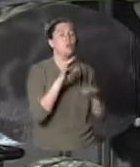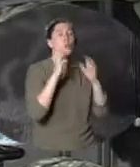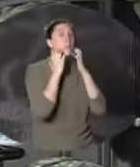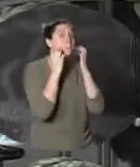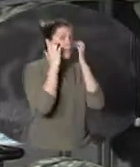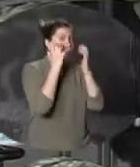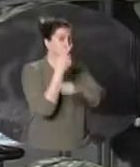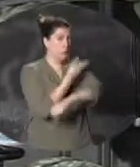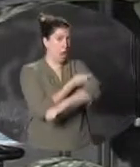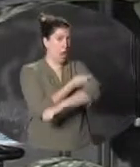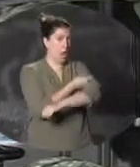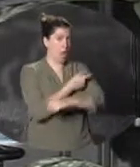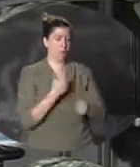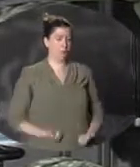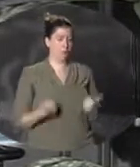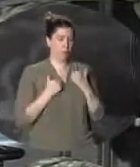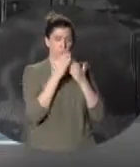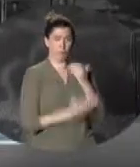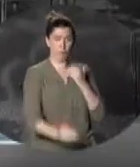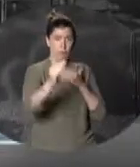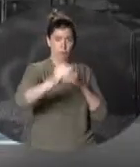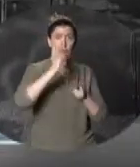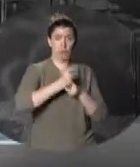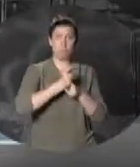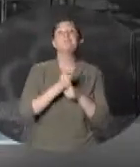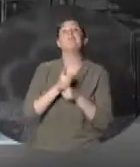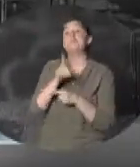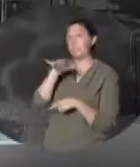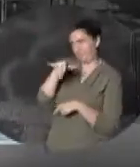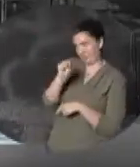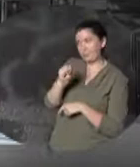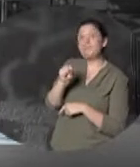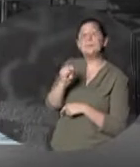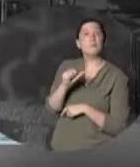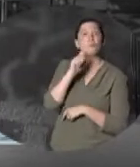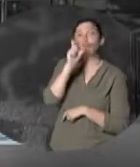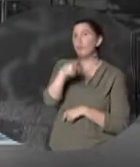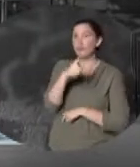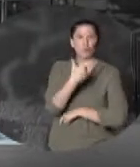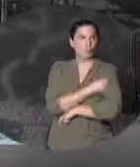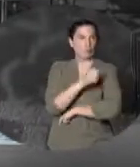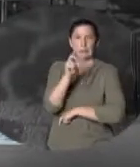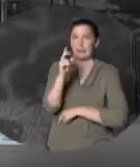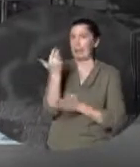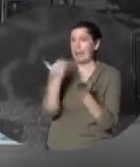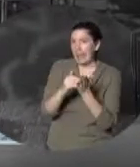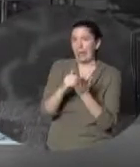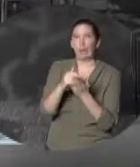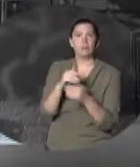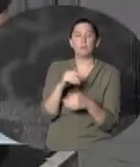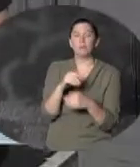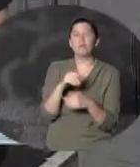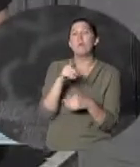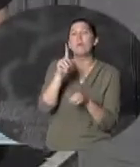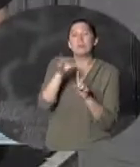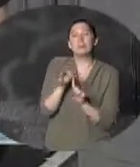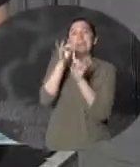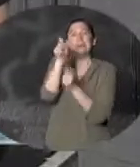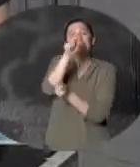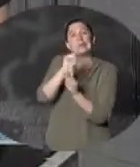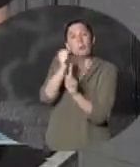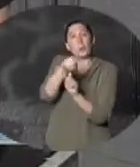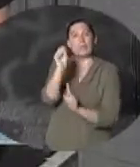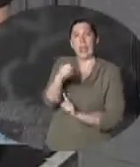shot is lifetime, correct? Yes. Yes, you do not expect to need a booster or to have it rechecked. It's only in special circumstances